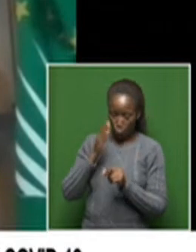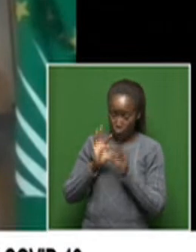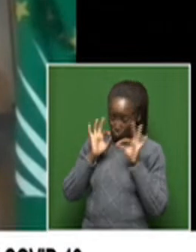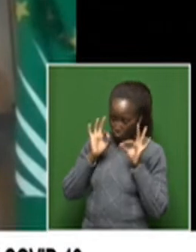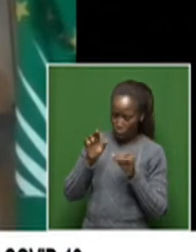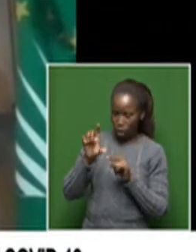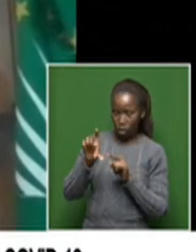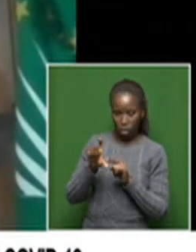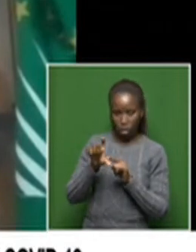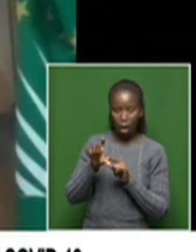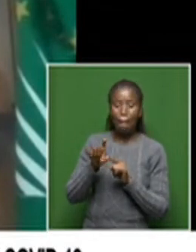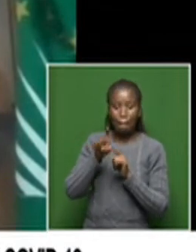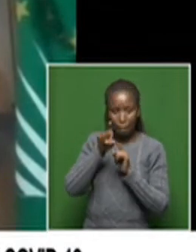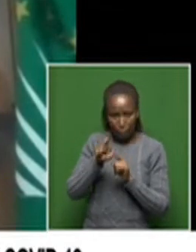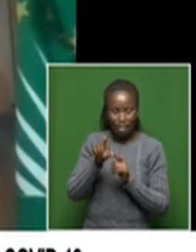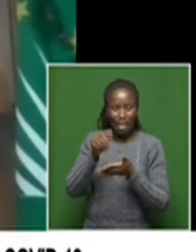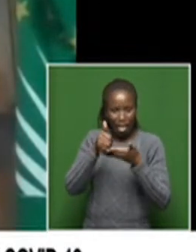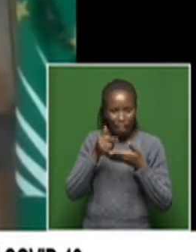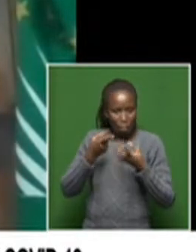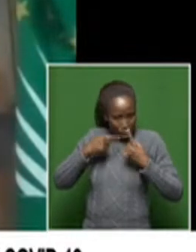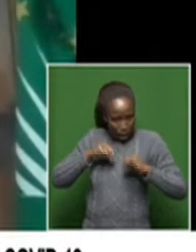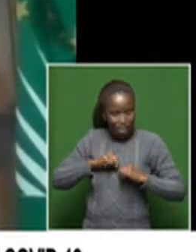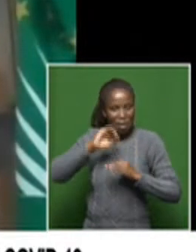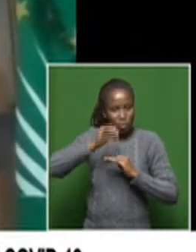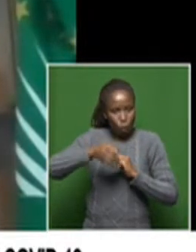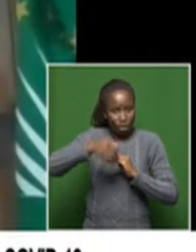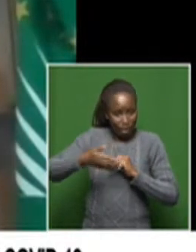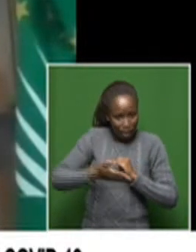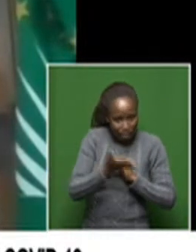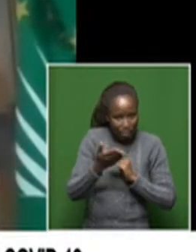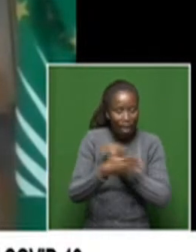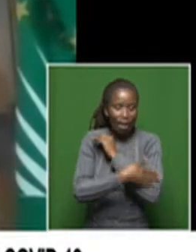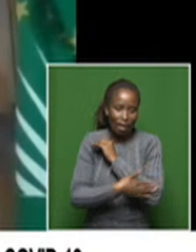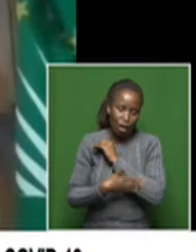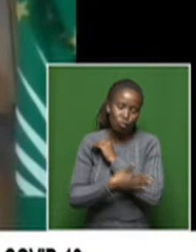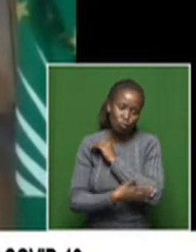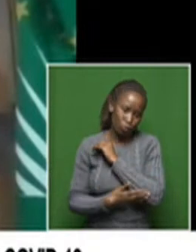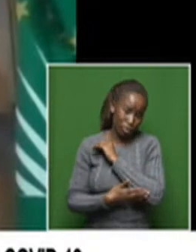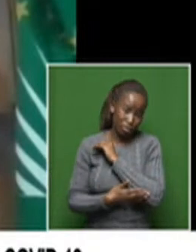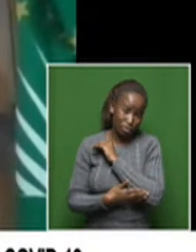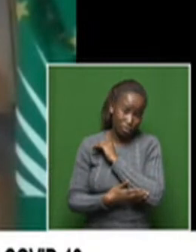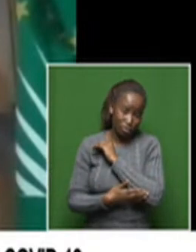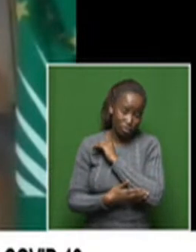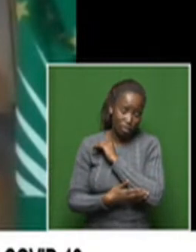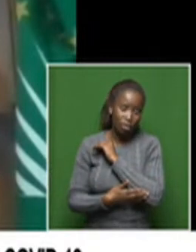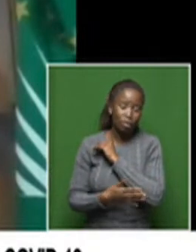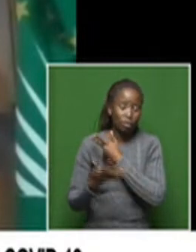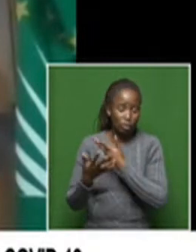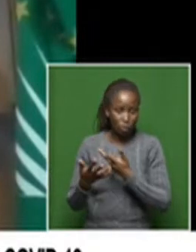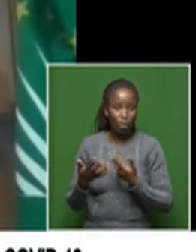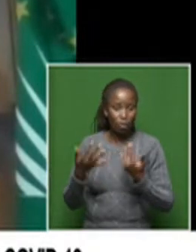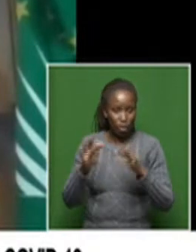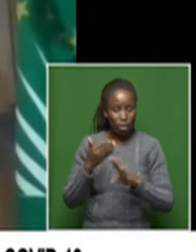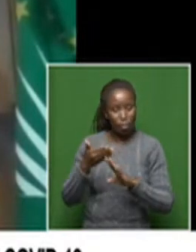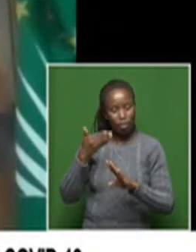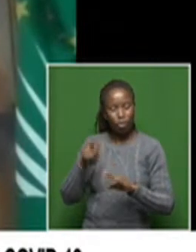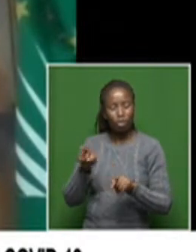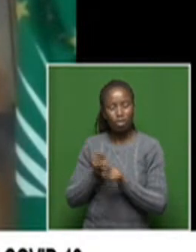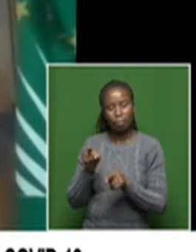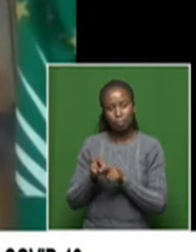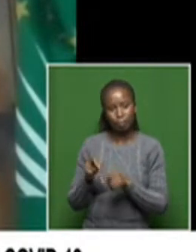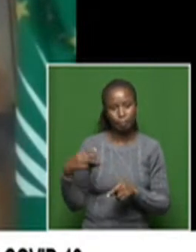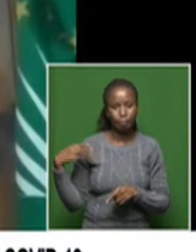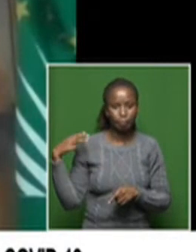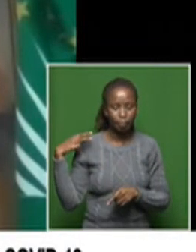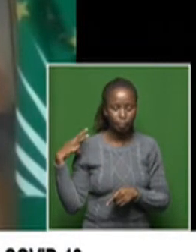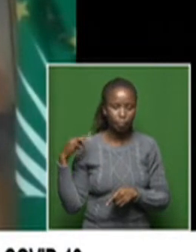manner that it can help us to protect our country and protect citizens. So there's been previously, as Minister Mkhize previously would have